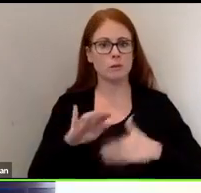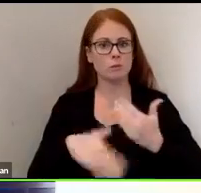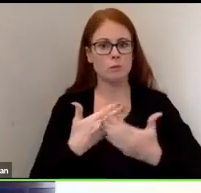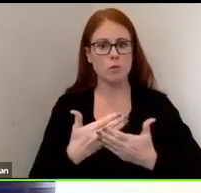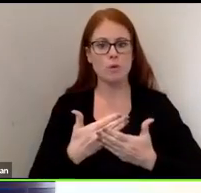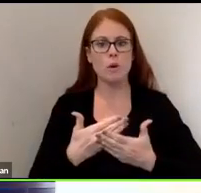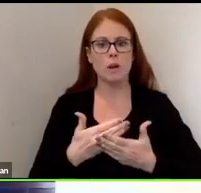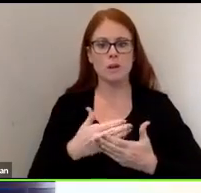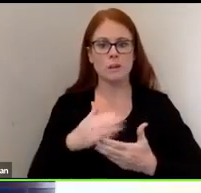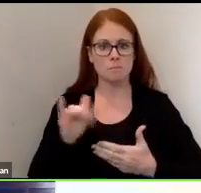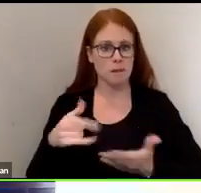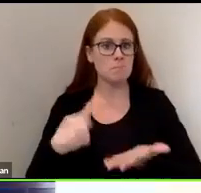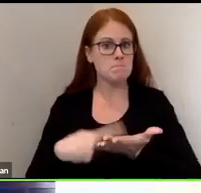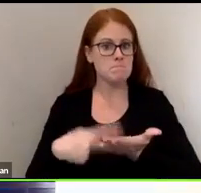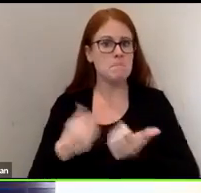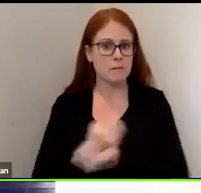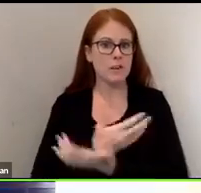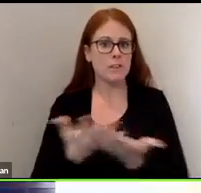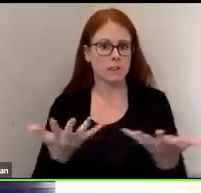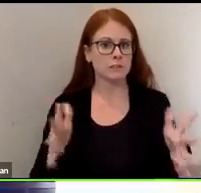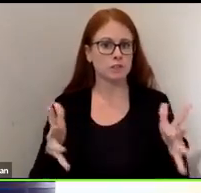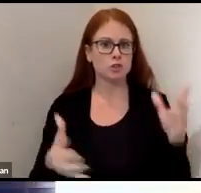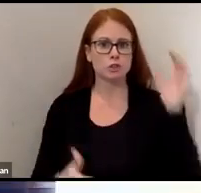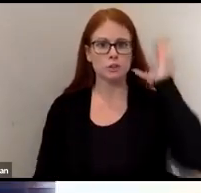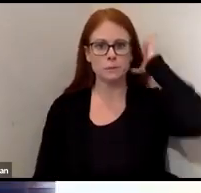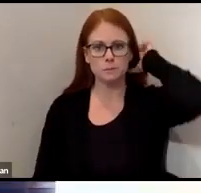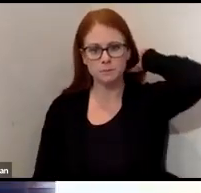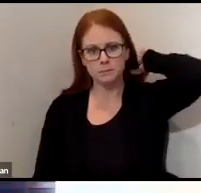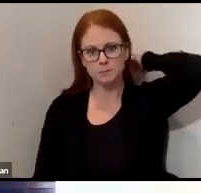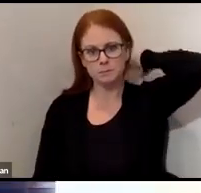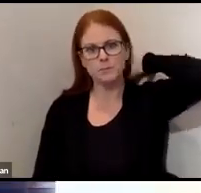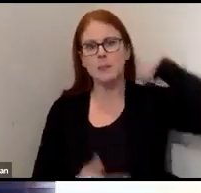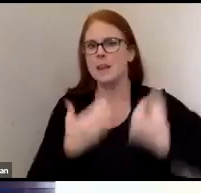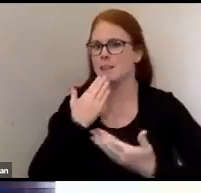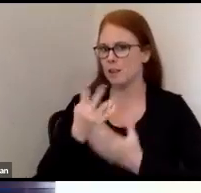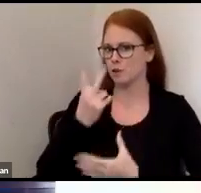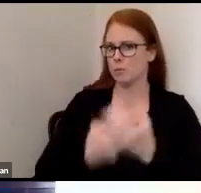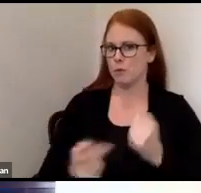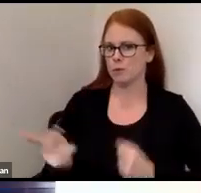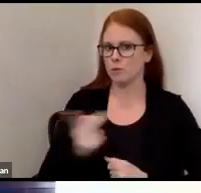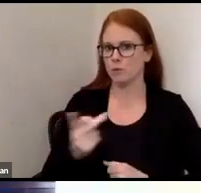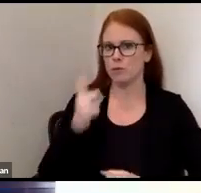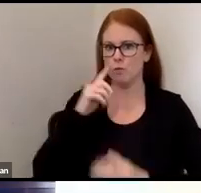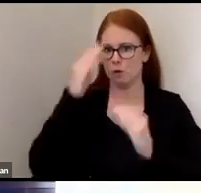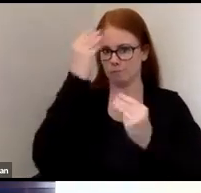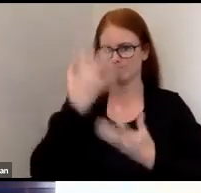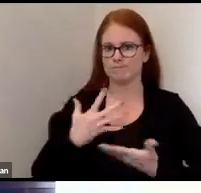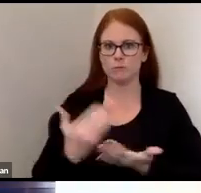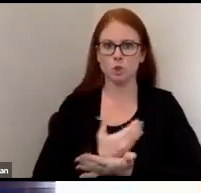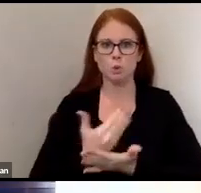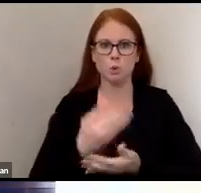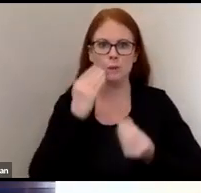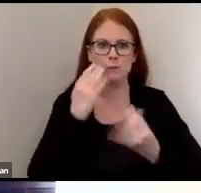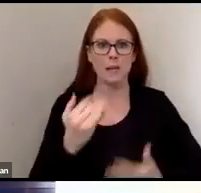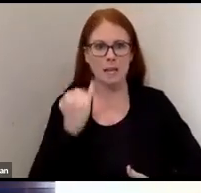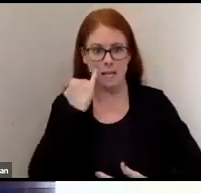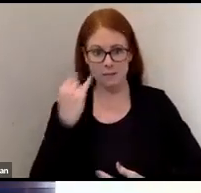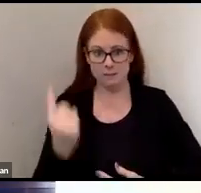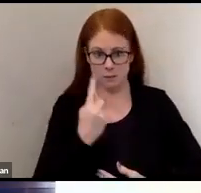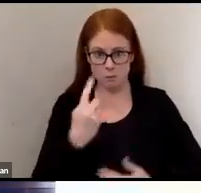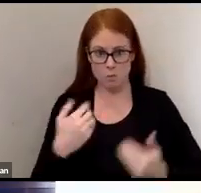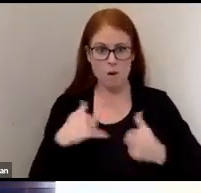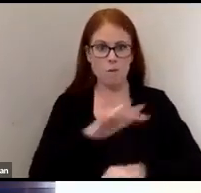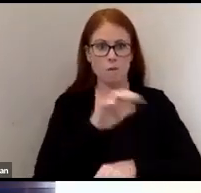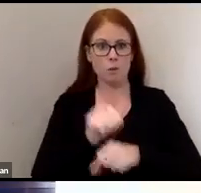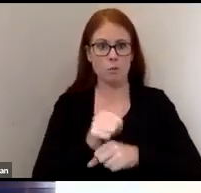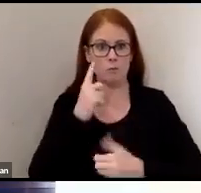I think that covers everything. Well, thanks to both of you for sharing those updates. So for somebody who does have an appointment for